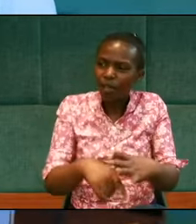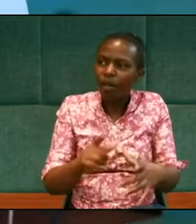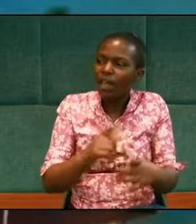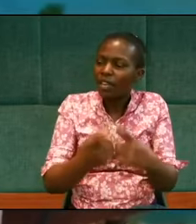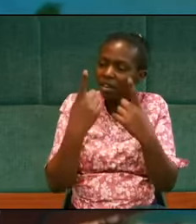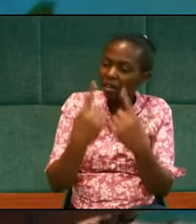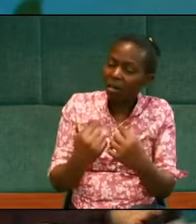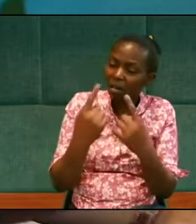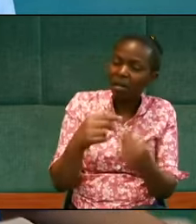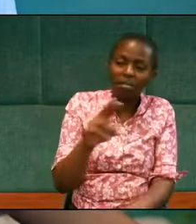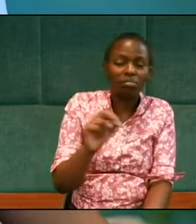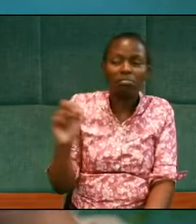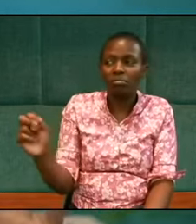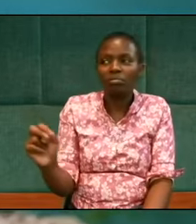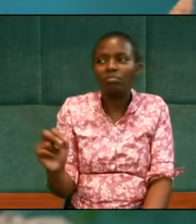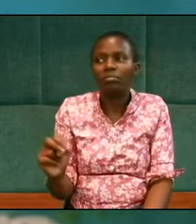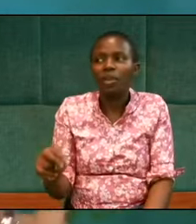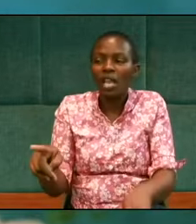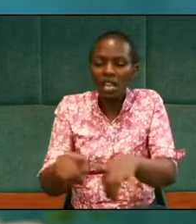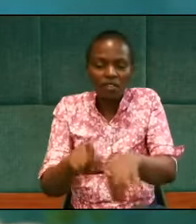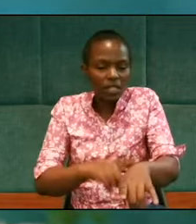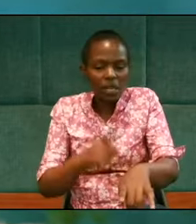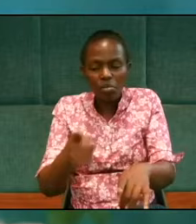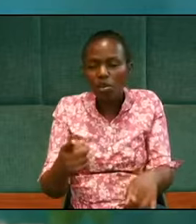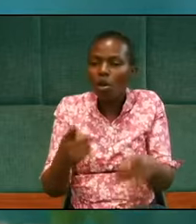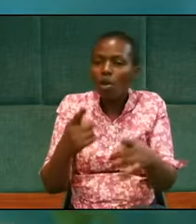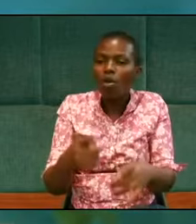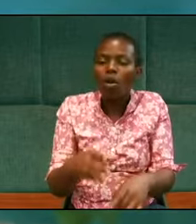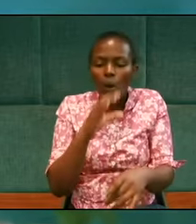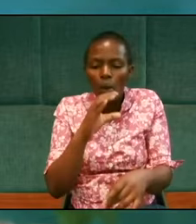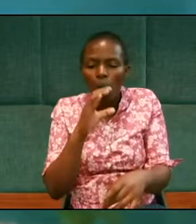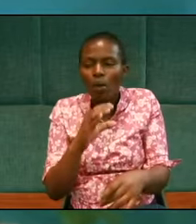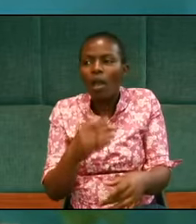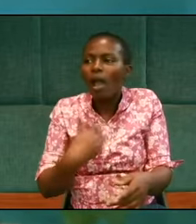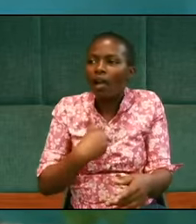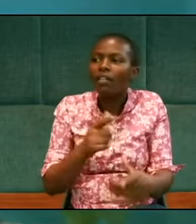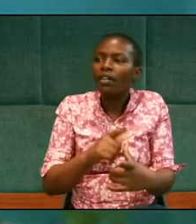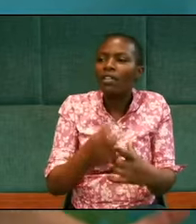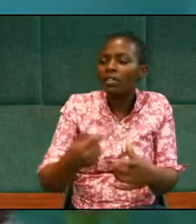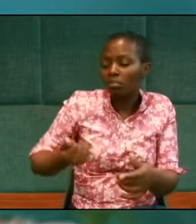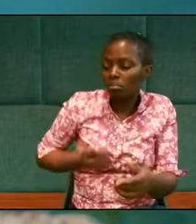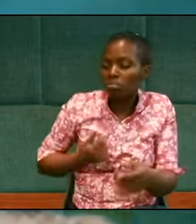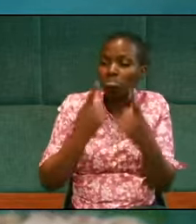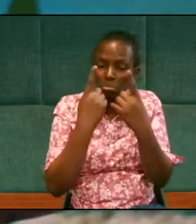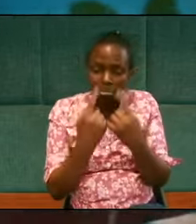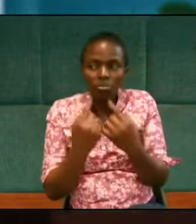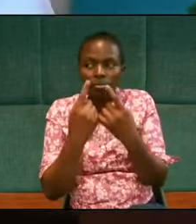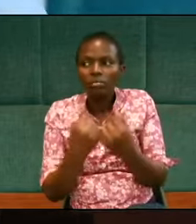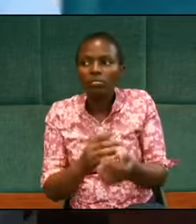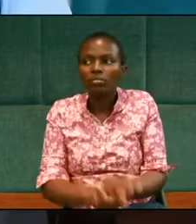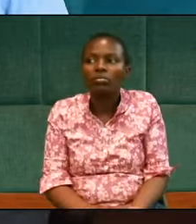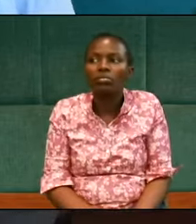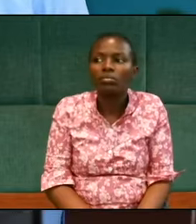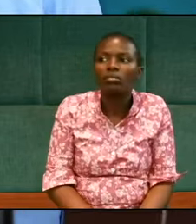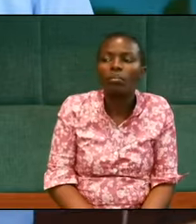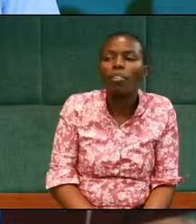were married. And then, even when you cough, then she's crying. What is this? She's watching. Samola, you know. Even when